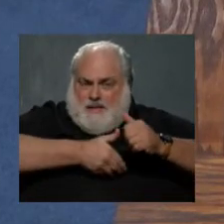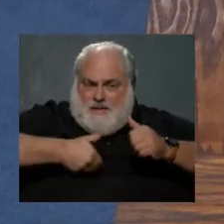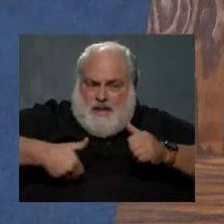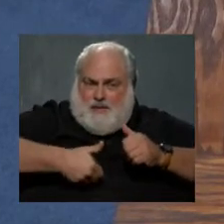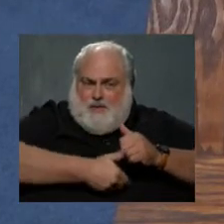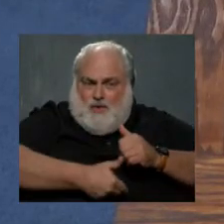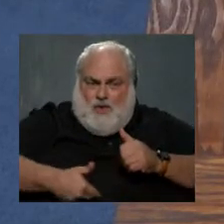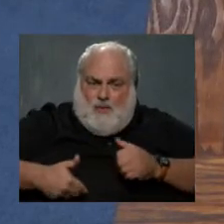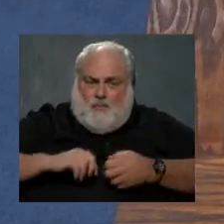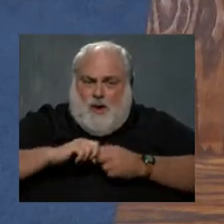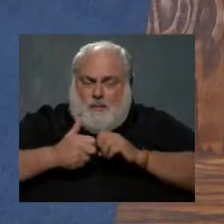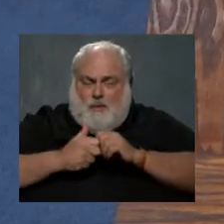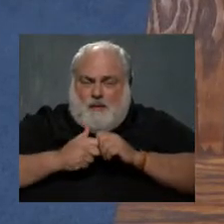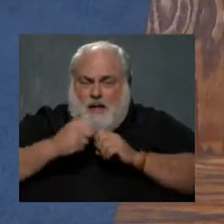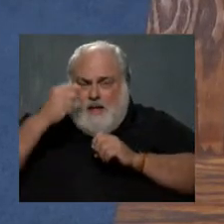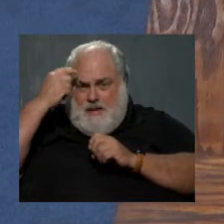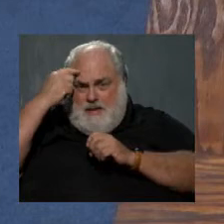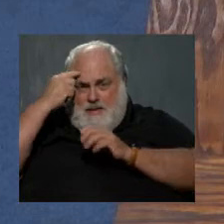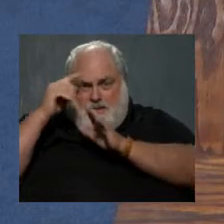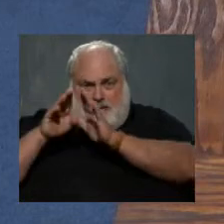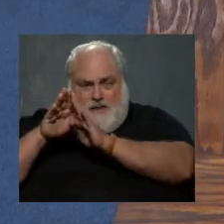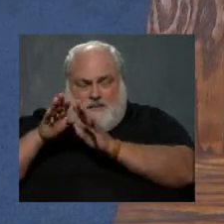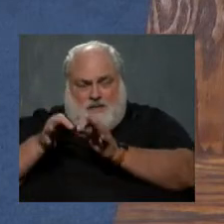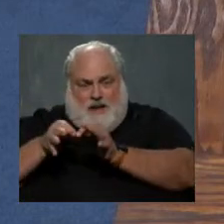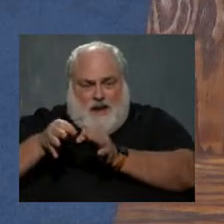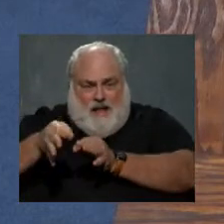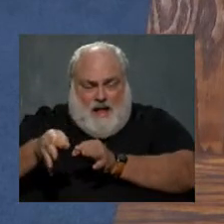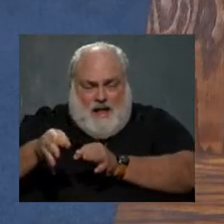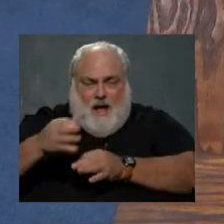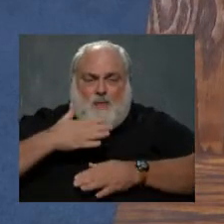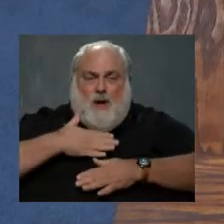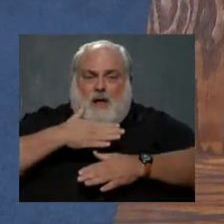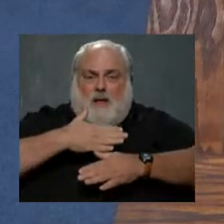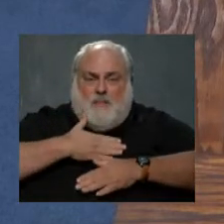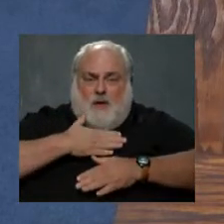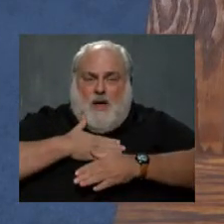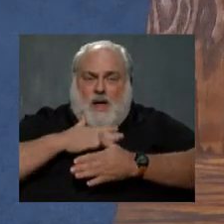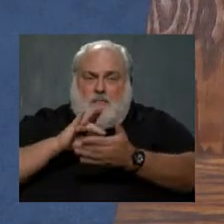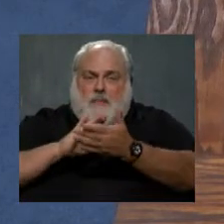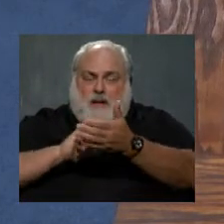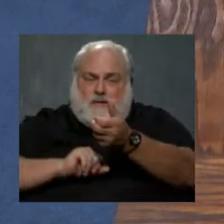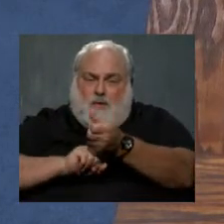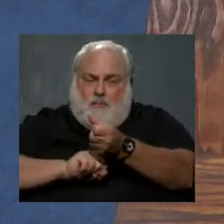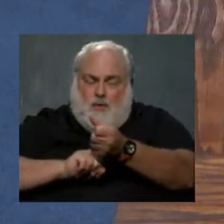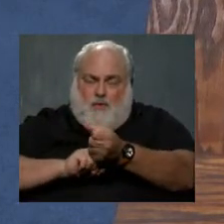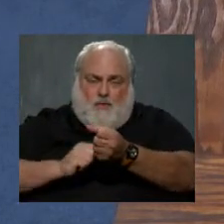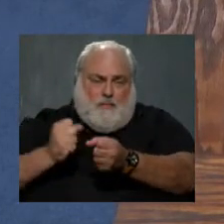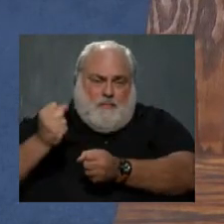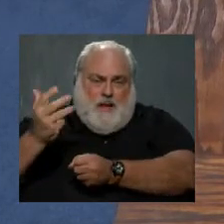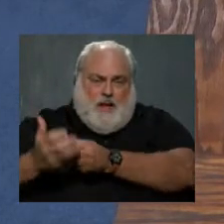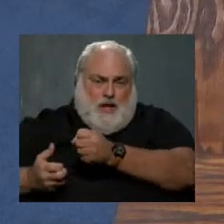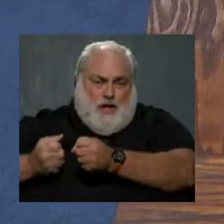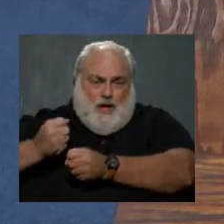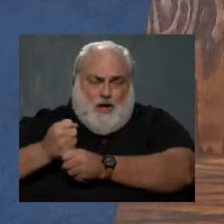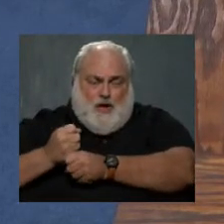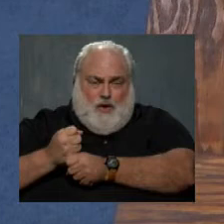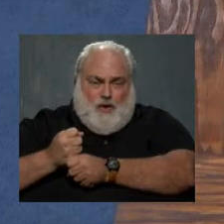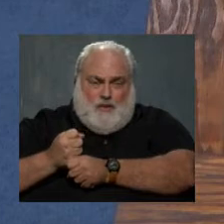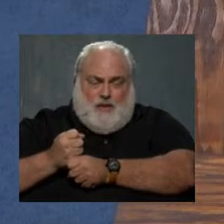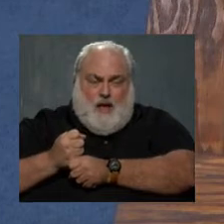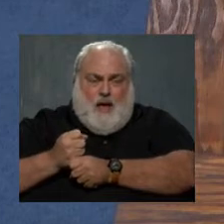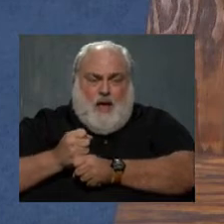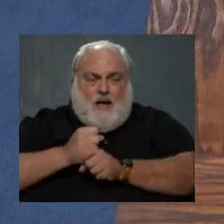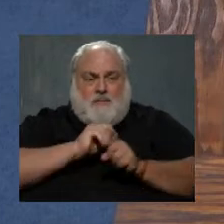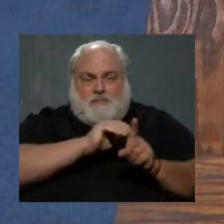problems, developmental delays, and may require respiratory and medicinal support for years. Whereas raising awareness of